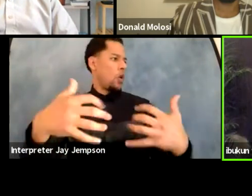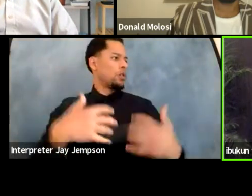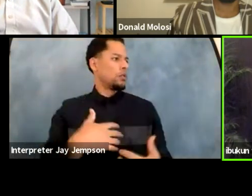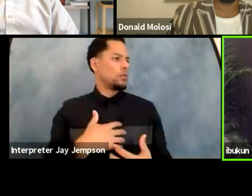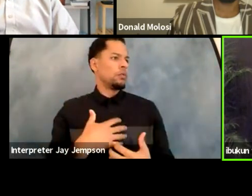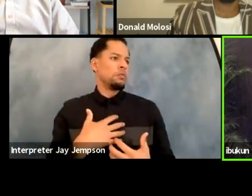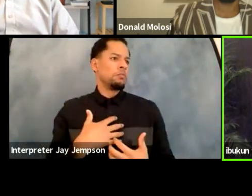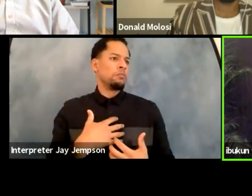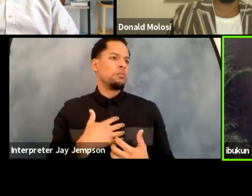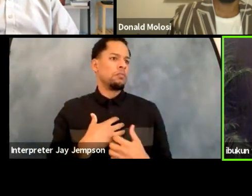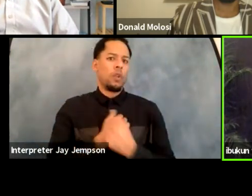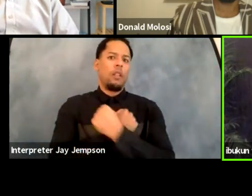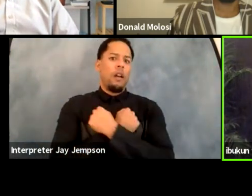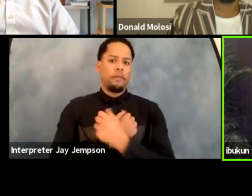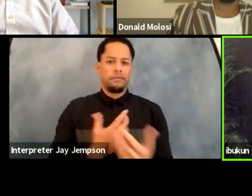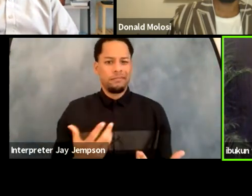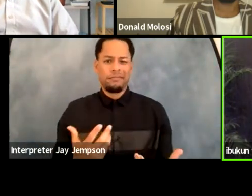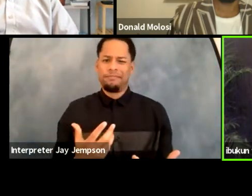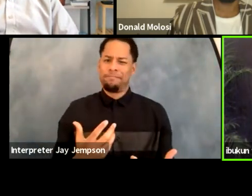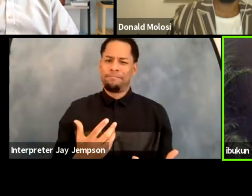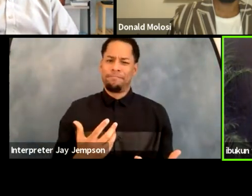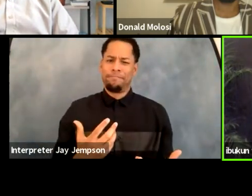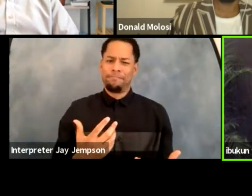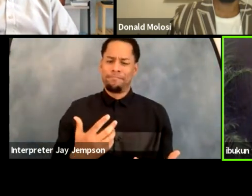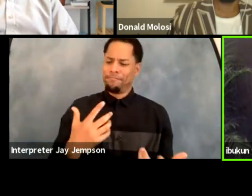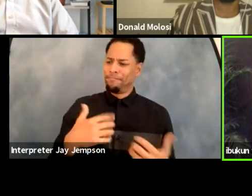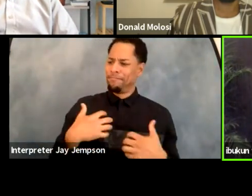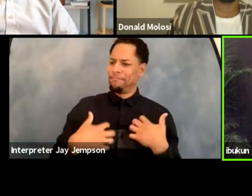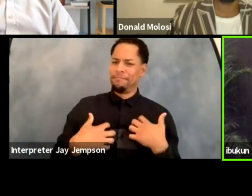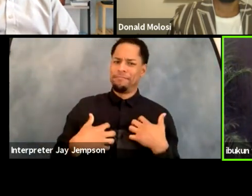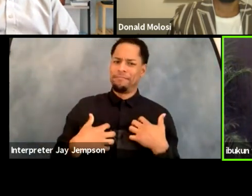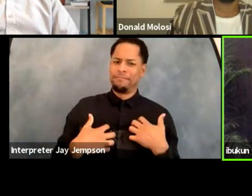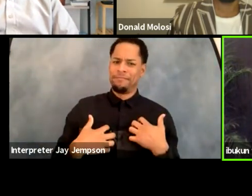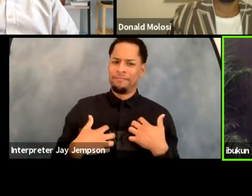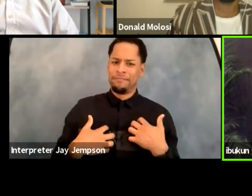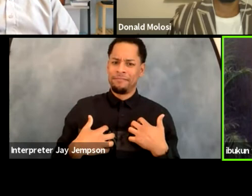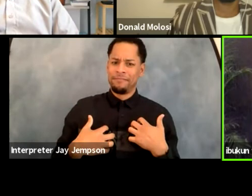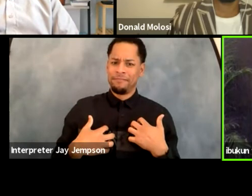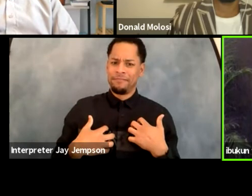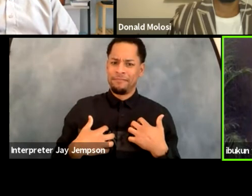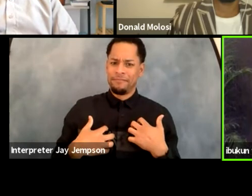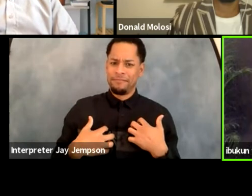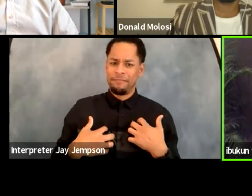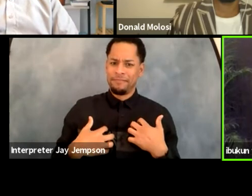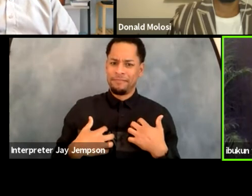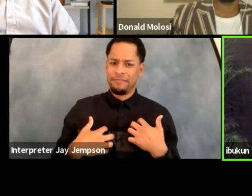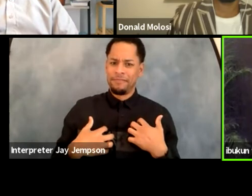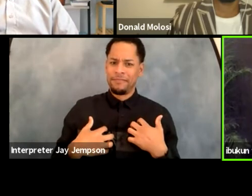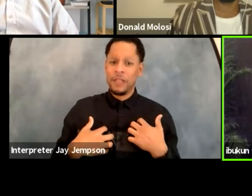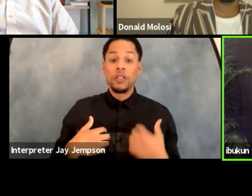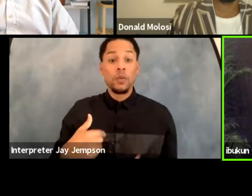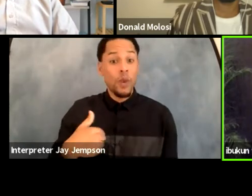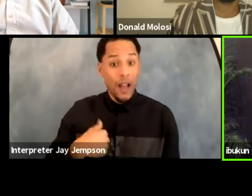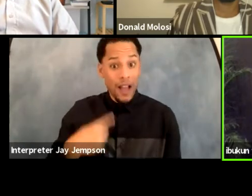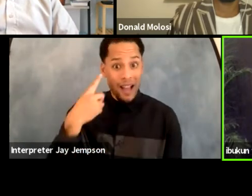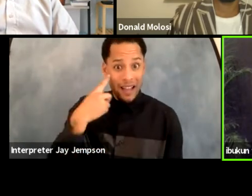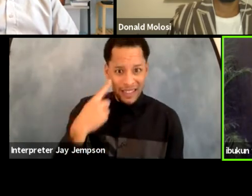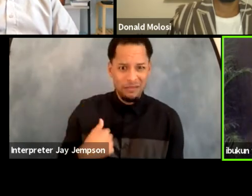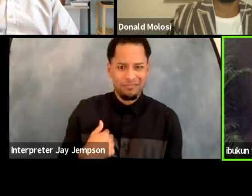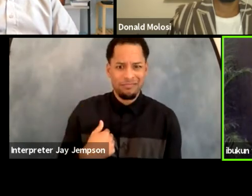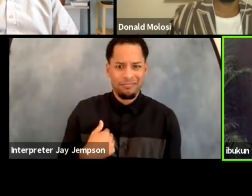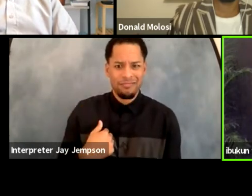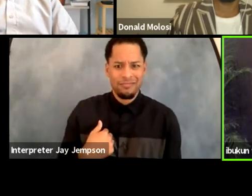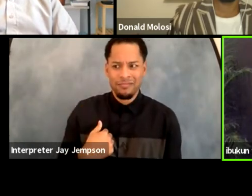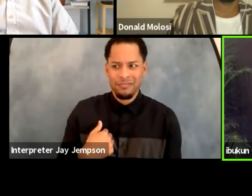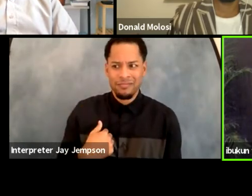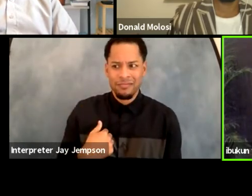we had some conversations, you know, and the director decided, look at, I'm just going to have fun, you know, I'm going